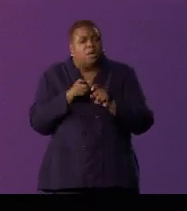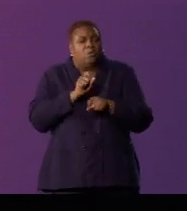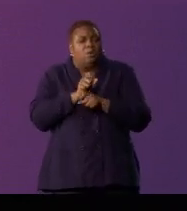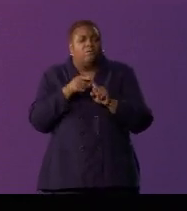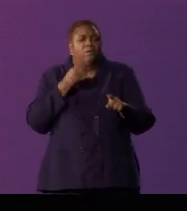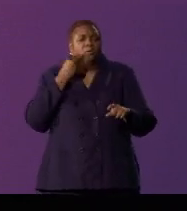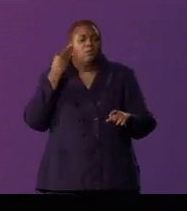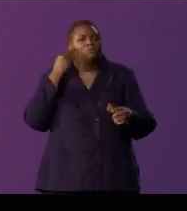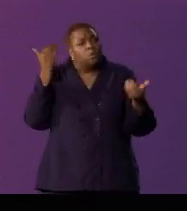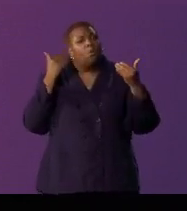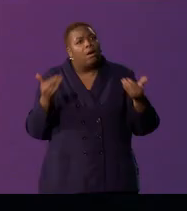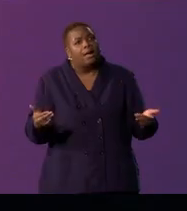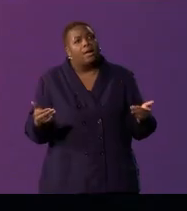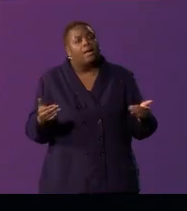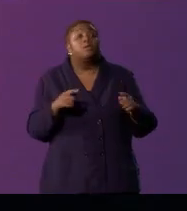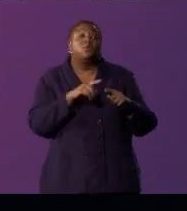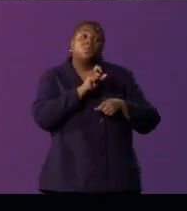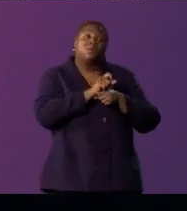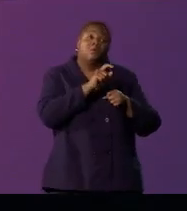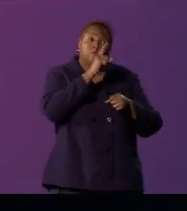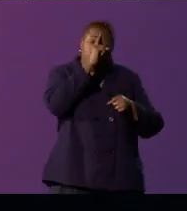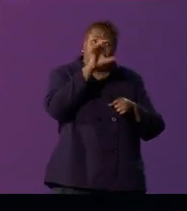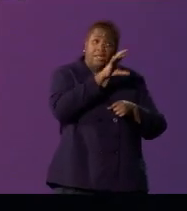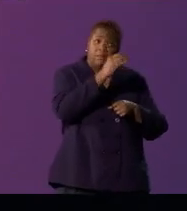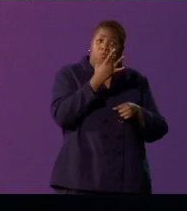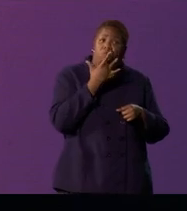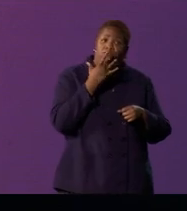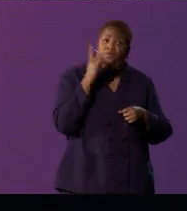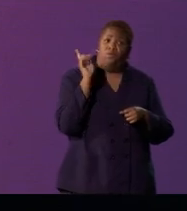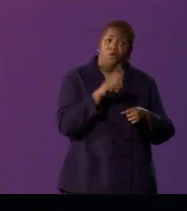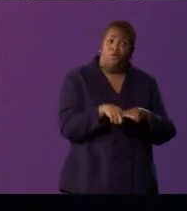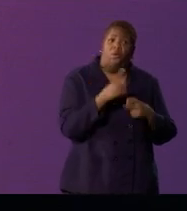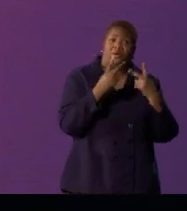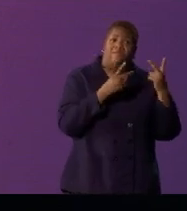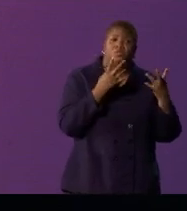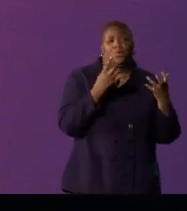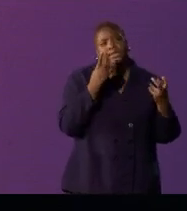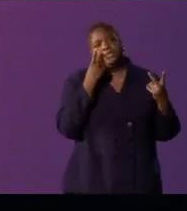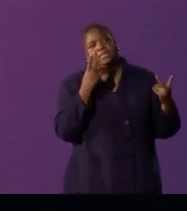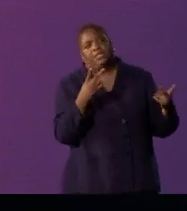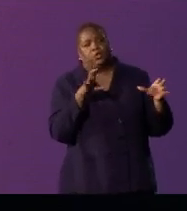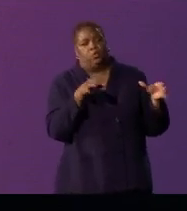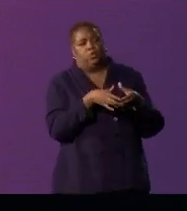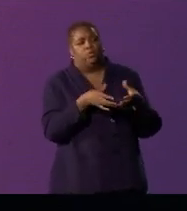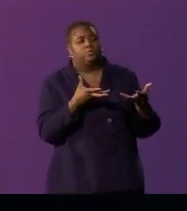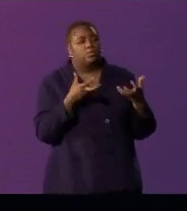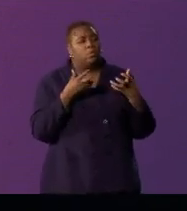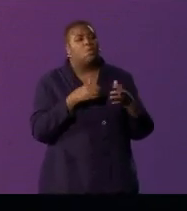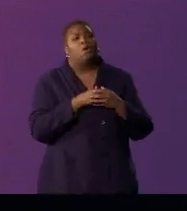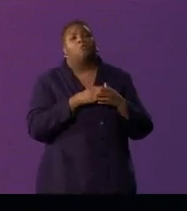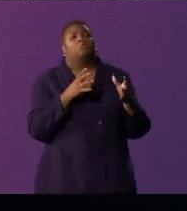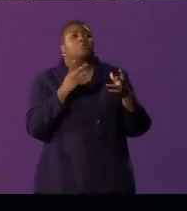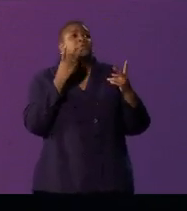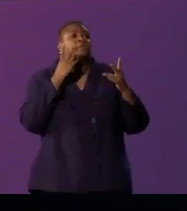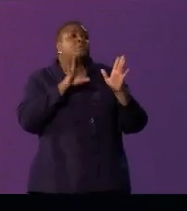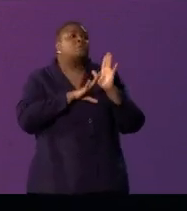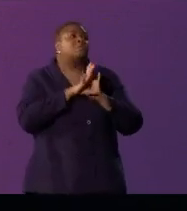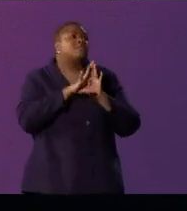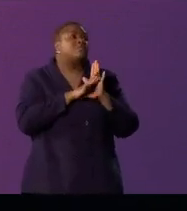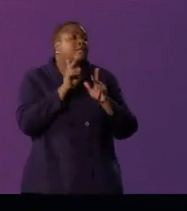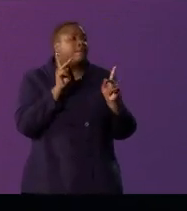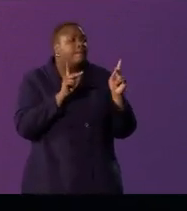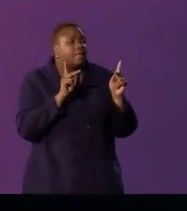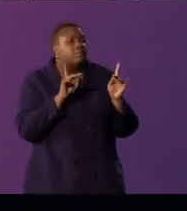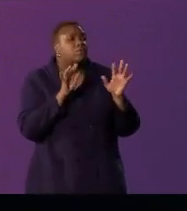do that. But if you work for a company that would rather have you come in because they'd like to see you in groups, they'd like to see you develop people,